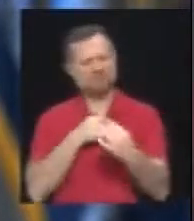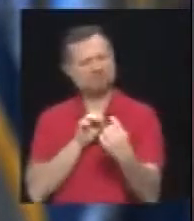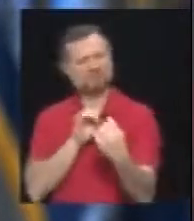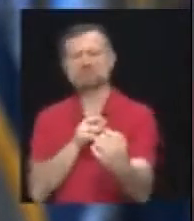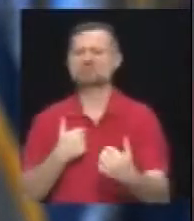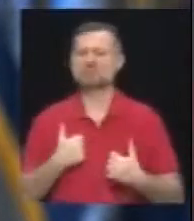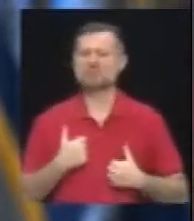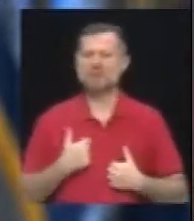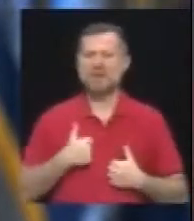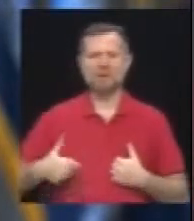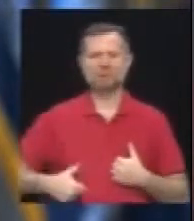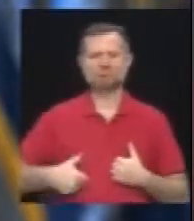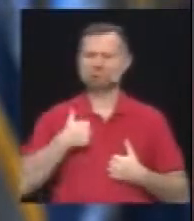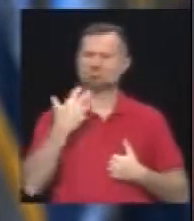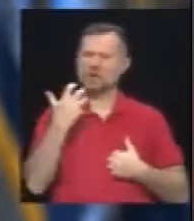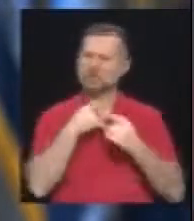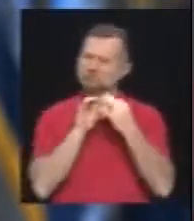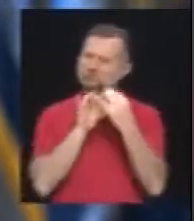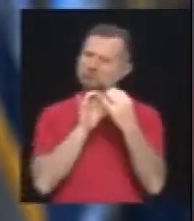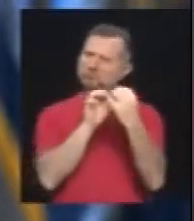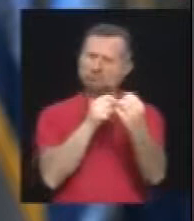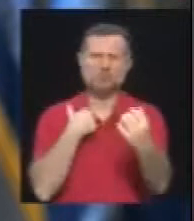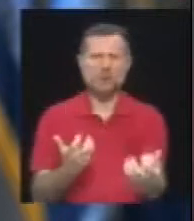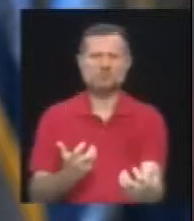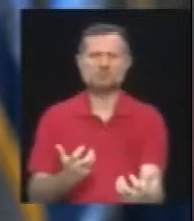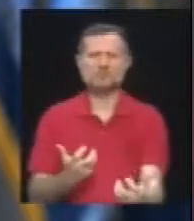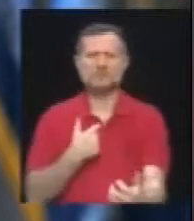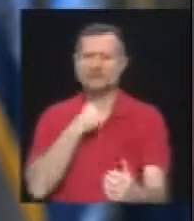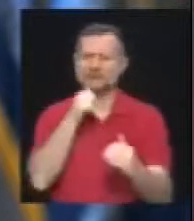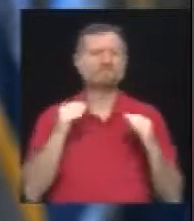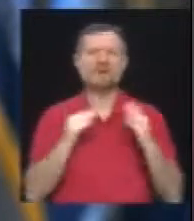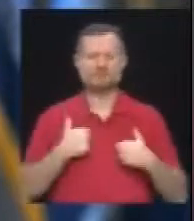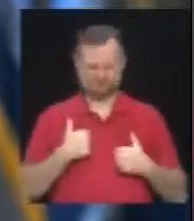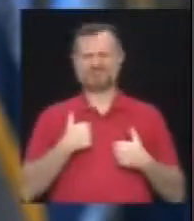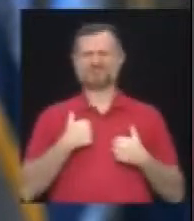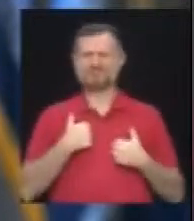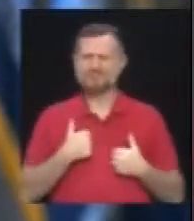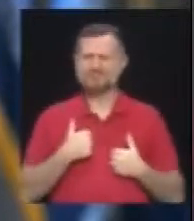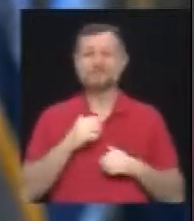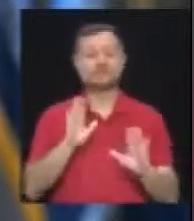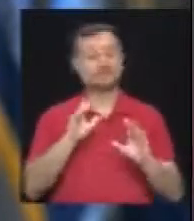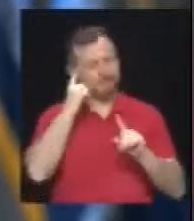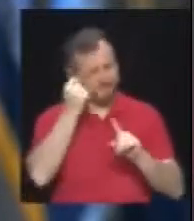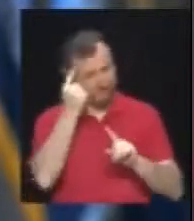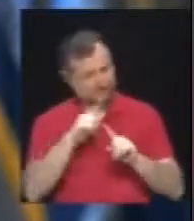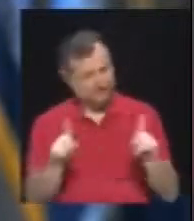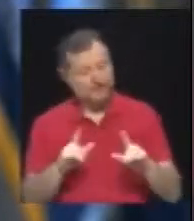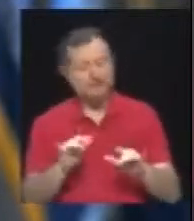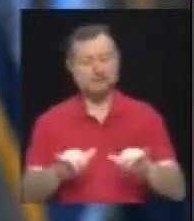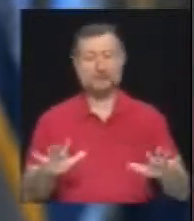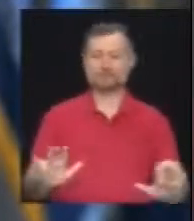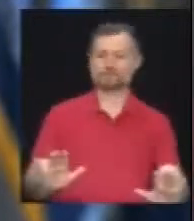this because it is unfair and unjust in my mind. But you also know that I love New